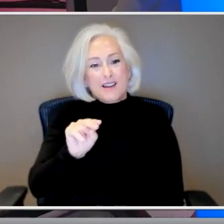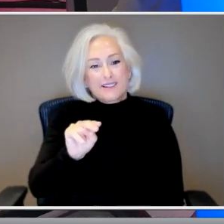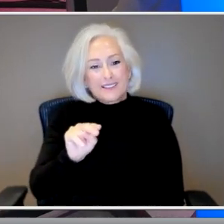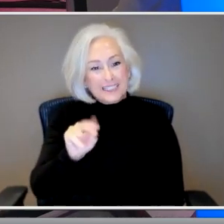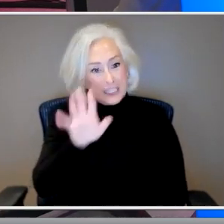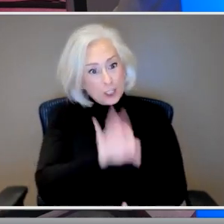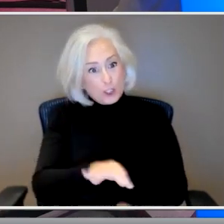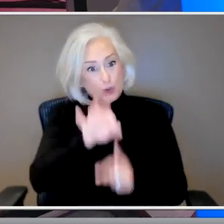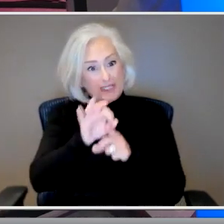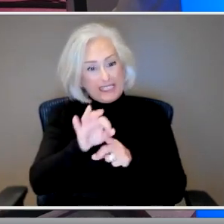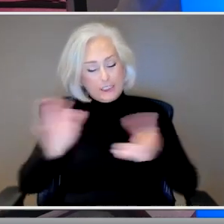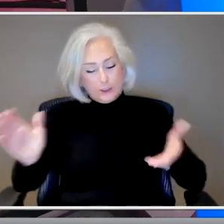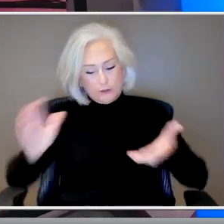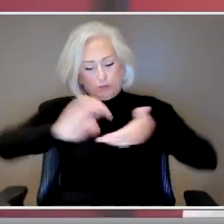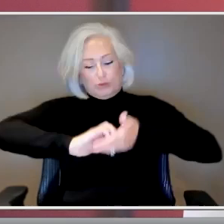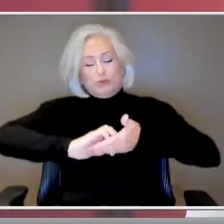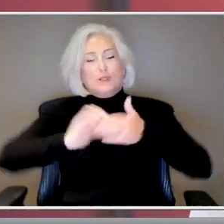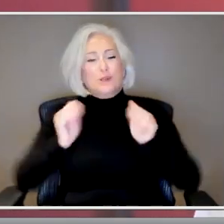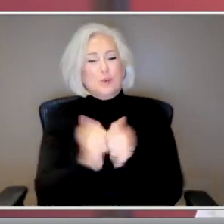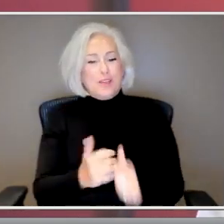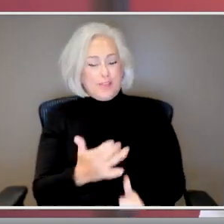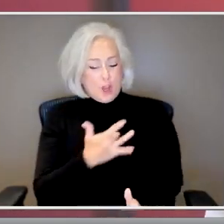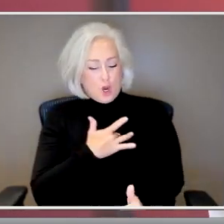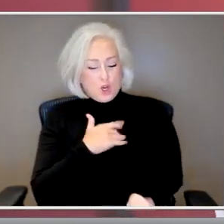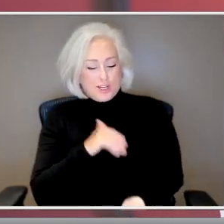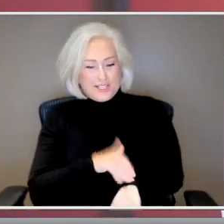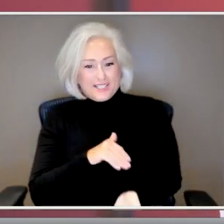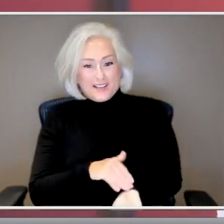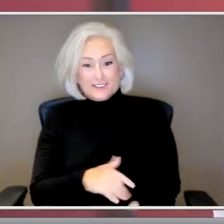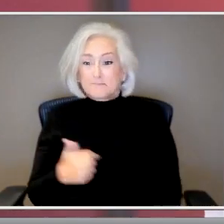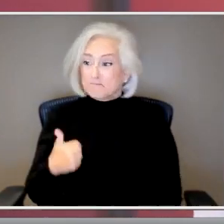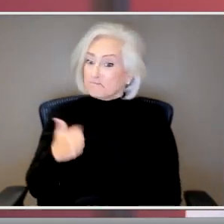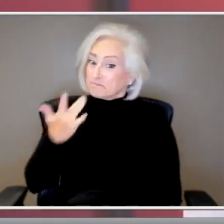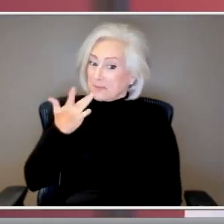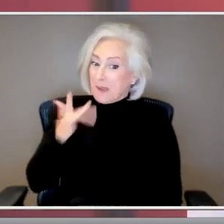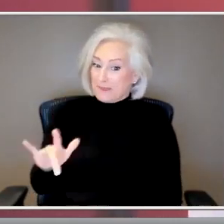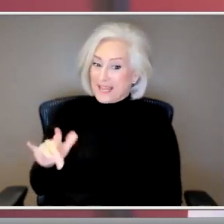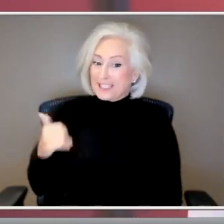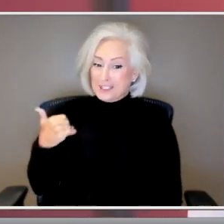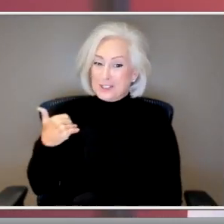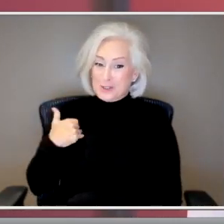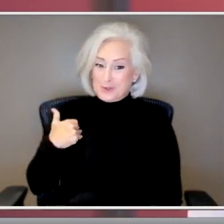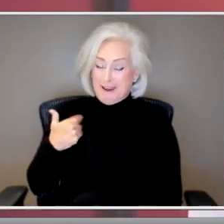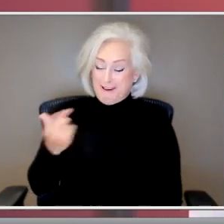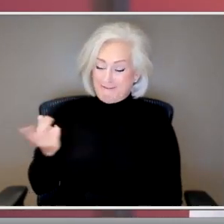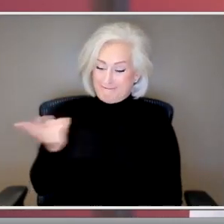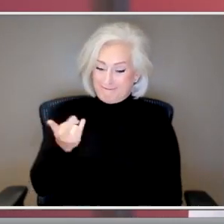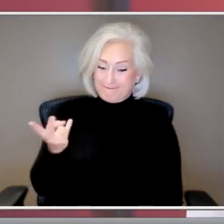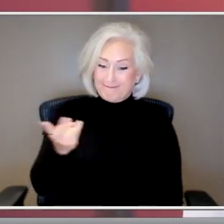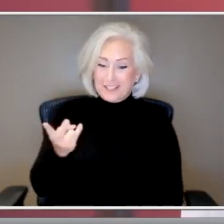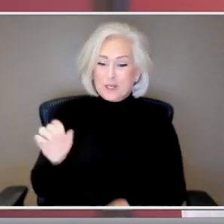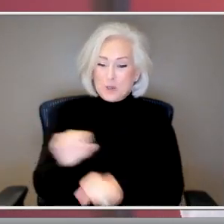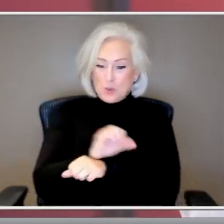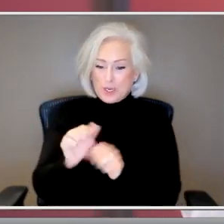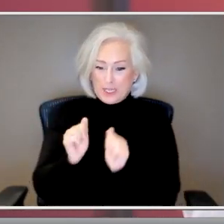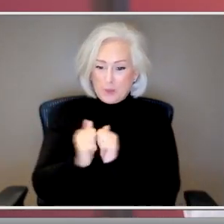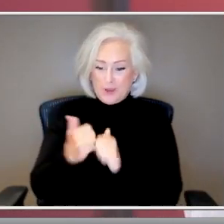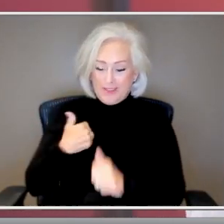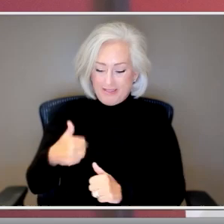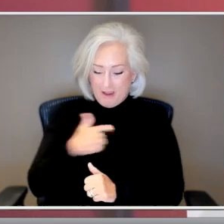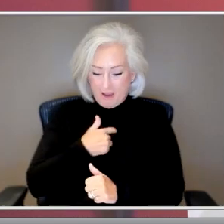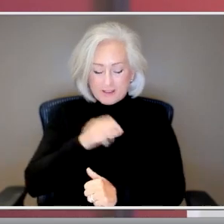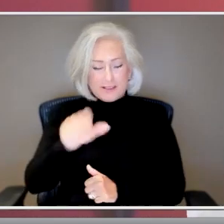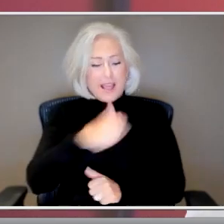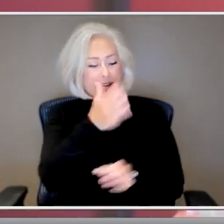cardiothoracic surgeon? Well, I'm fortunate to have them working with us and other specialties. This is the beauty of